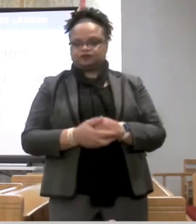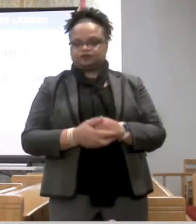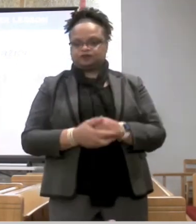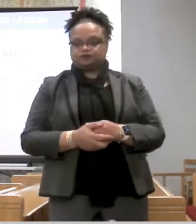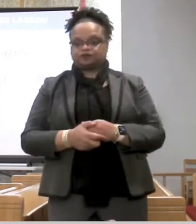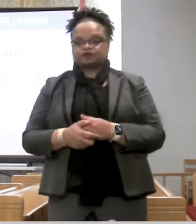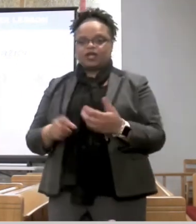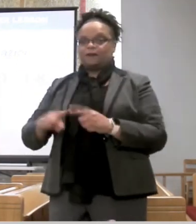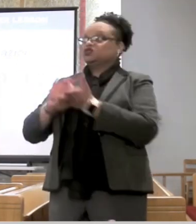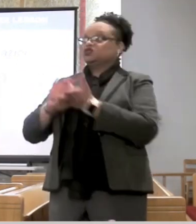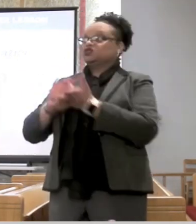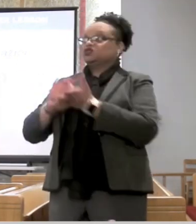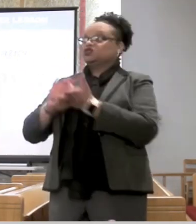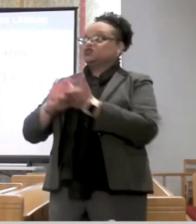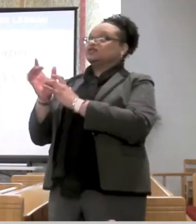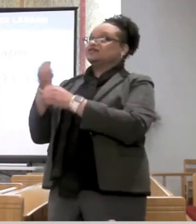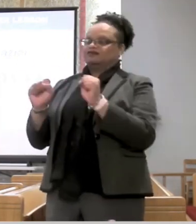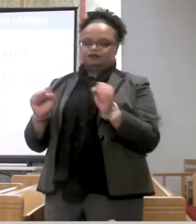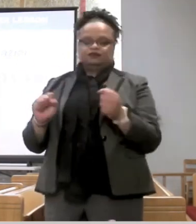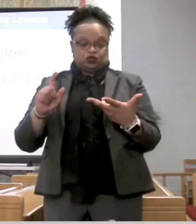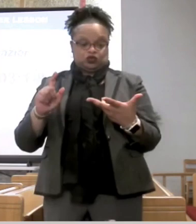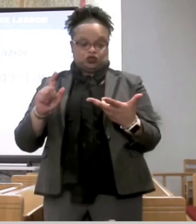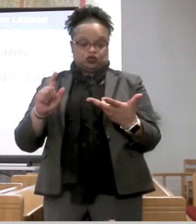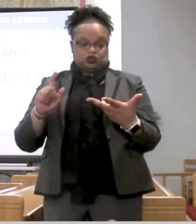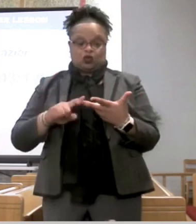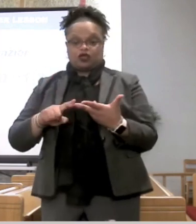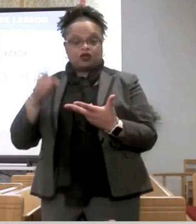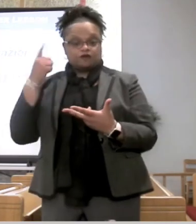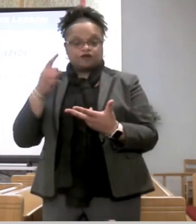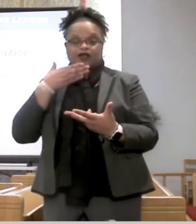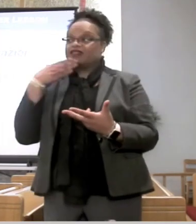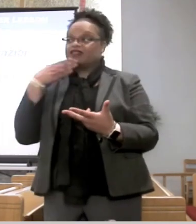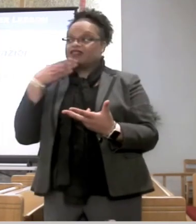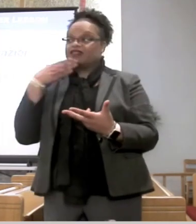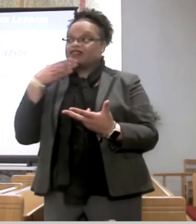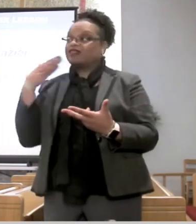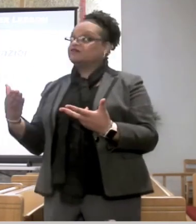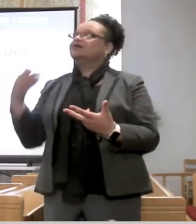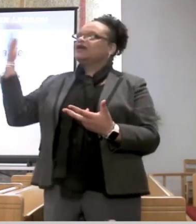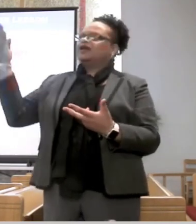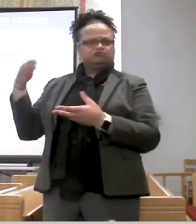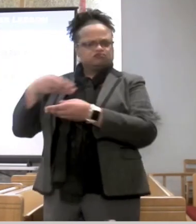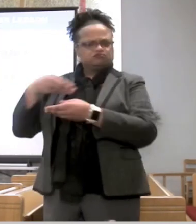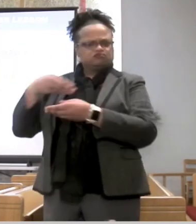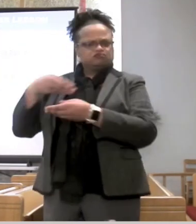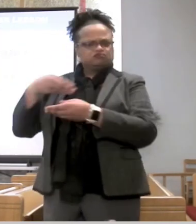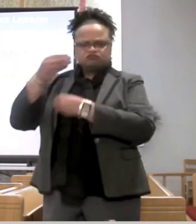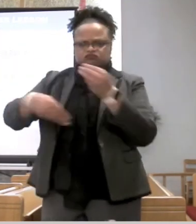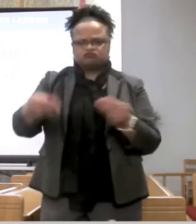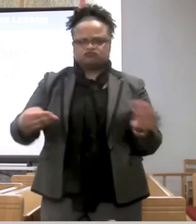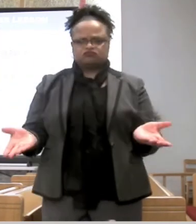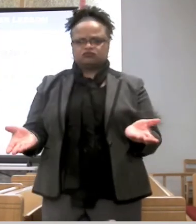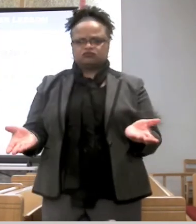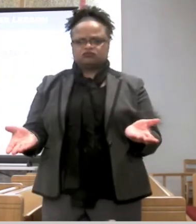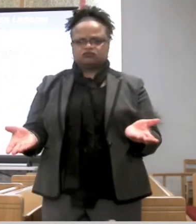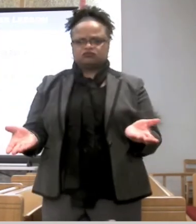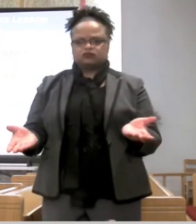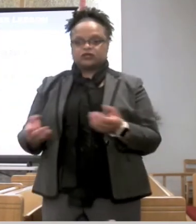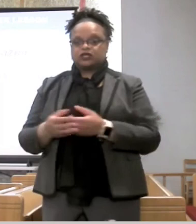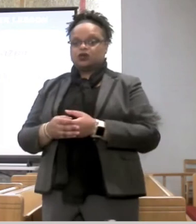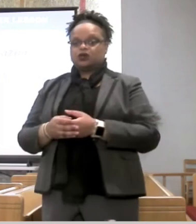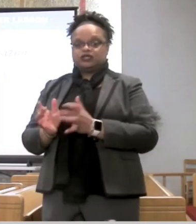overall provisions, as clearly highlighted in verse 5. Somebody once said to me, can't nobody do you like Jesus?